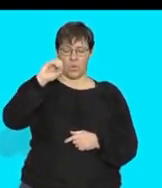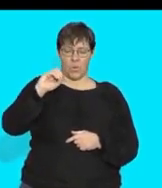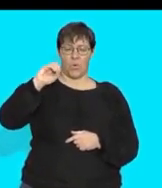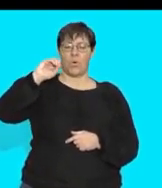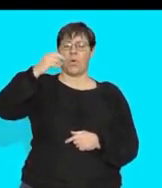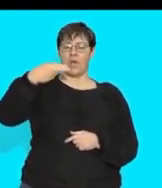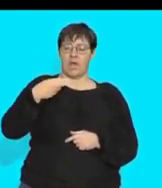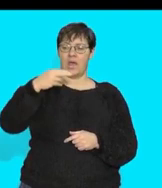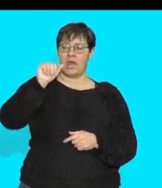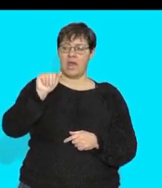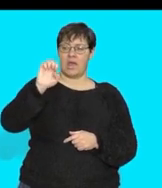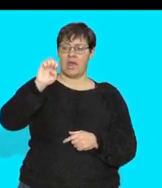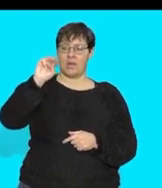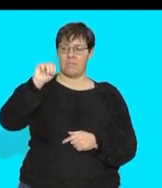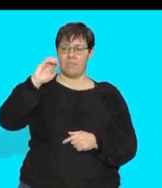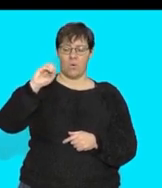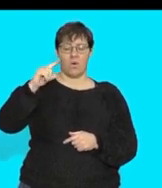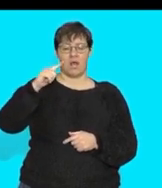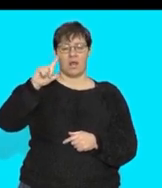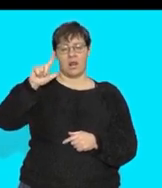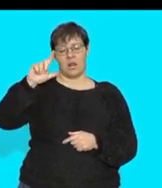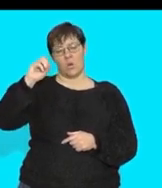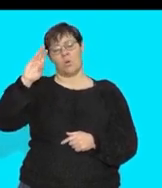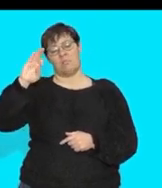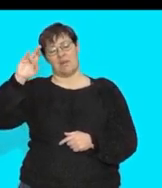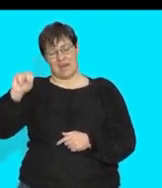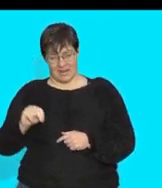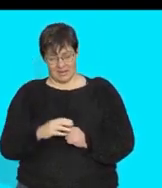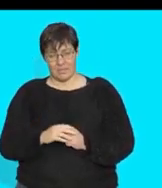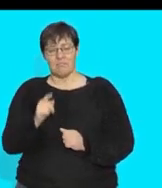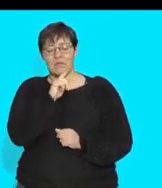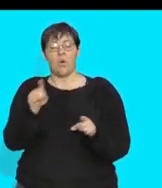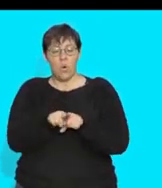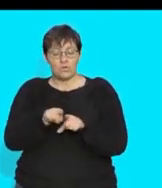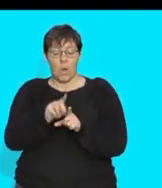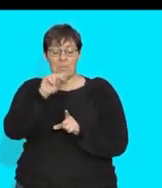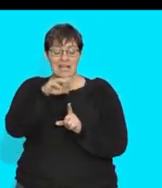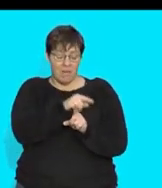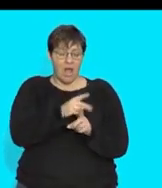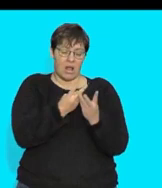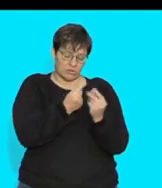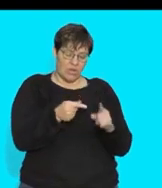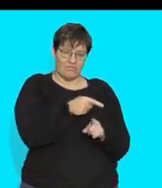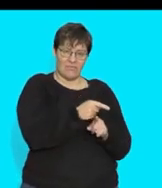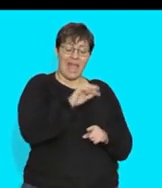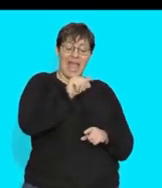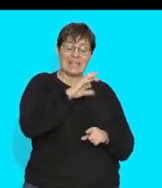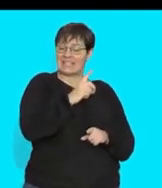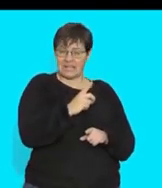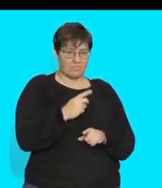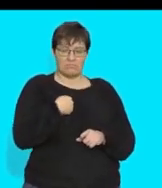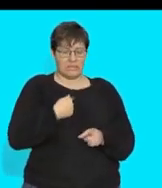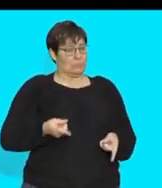a lot of the carbon dioxide dissolves in the blood plasma, which forms an acid which we can't have, and